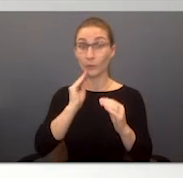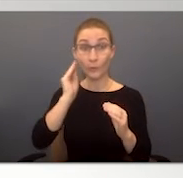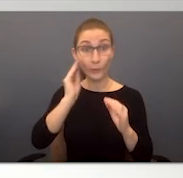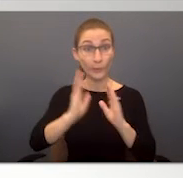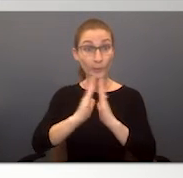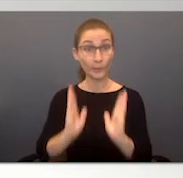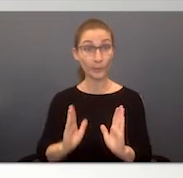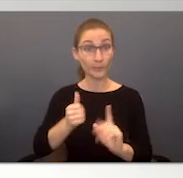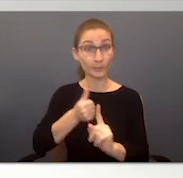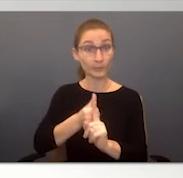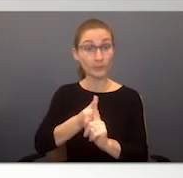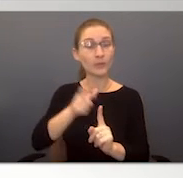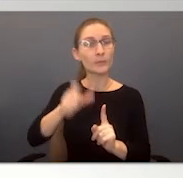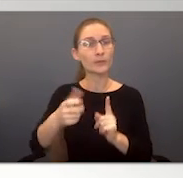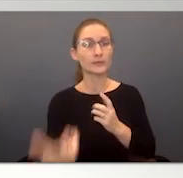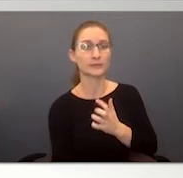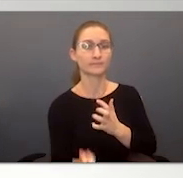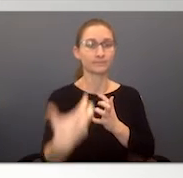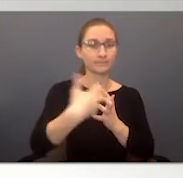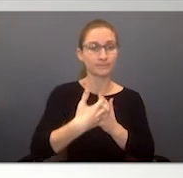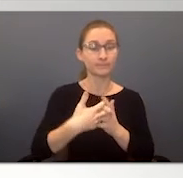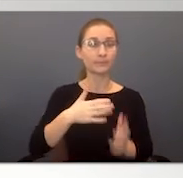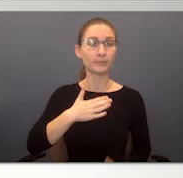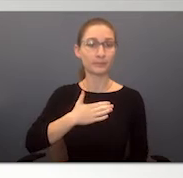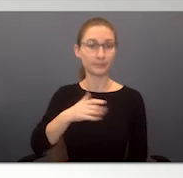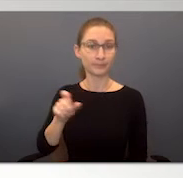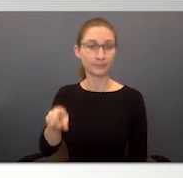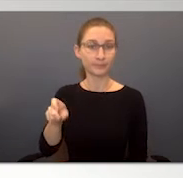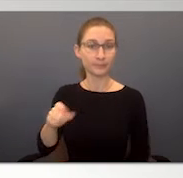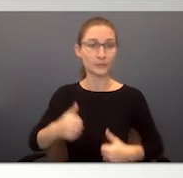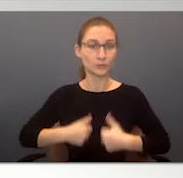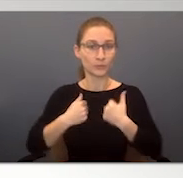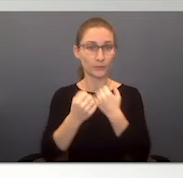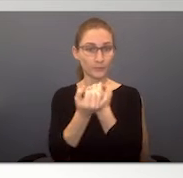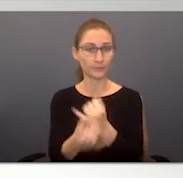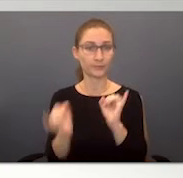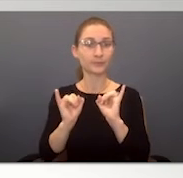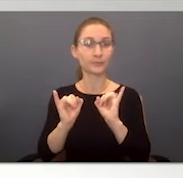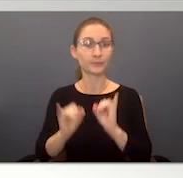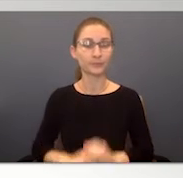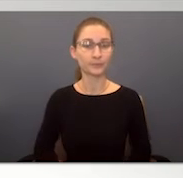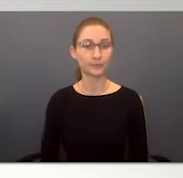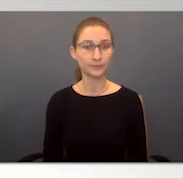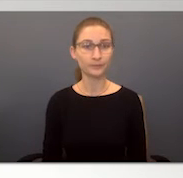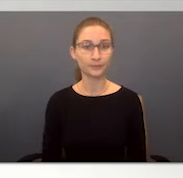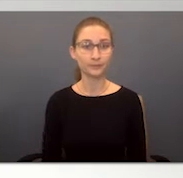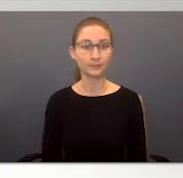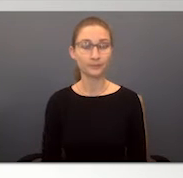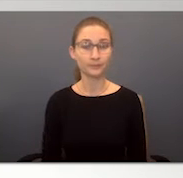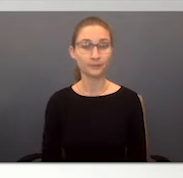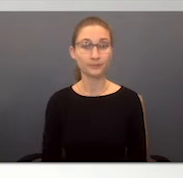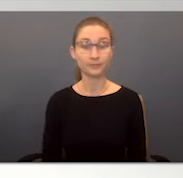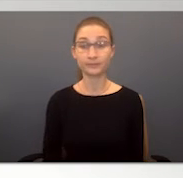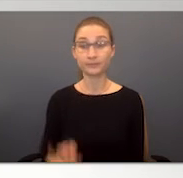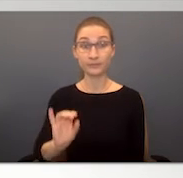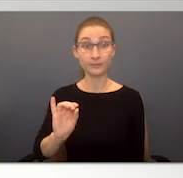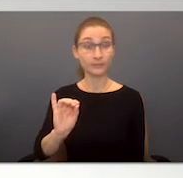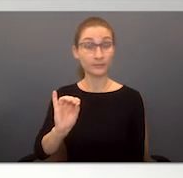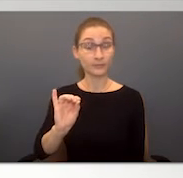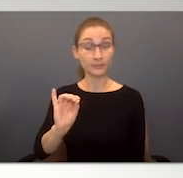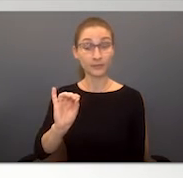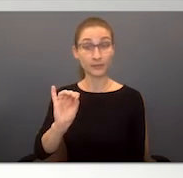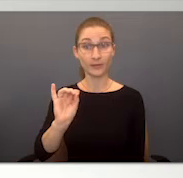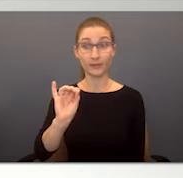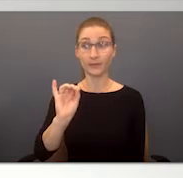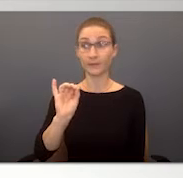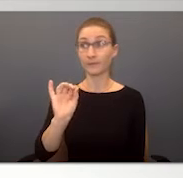soon as something gets destroyed, like a hurricane came and our home was flooded, and then immediately I had to figure out